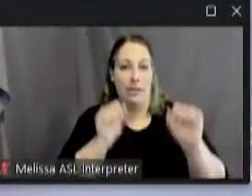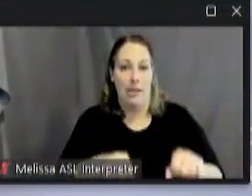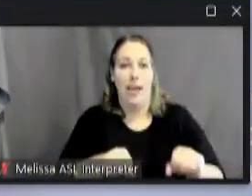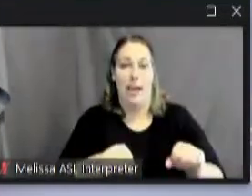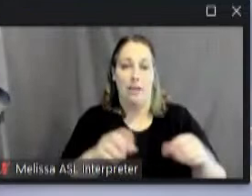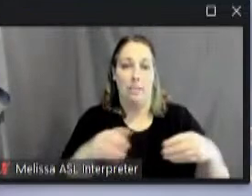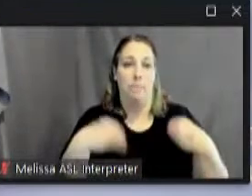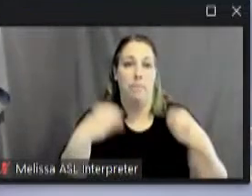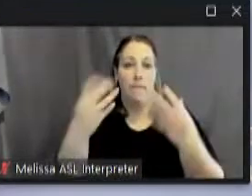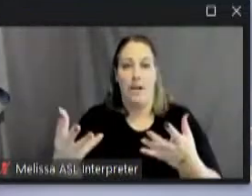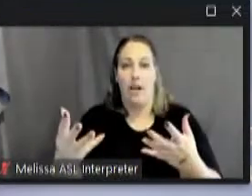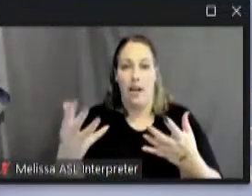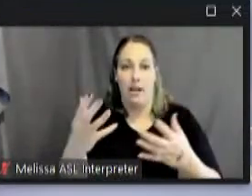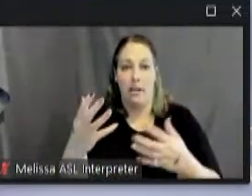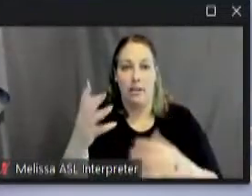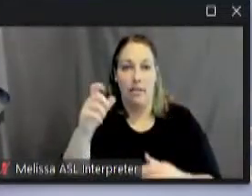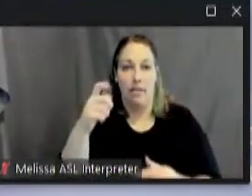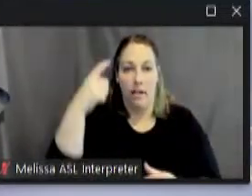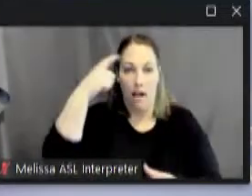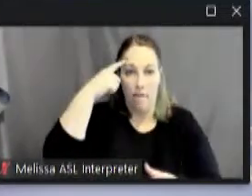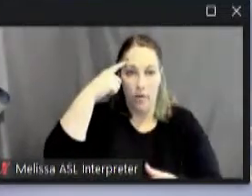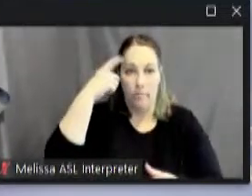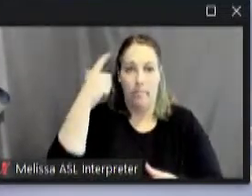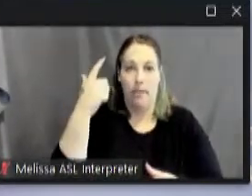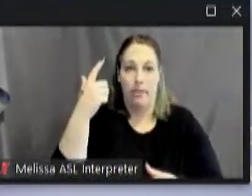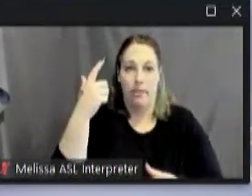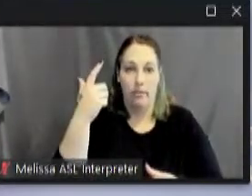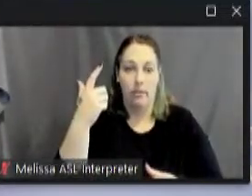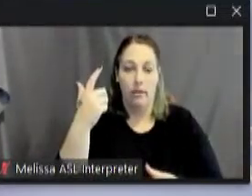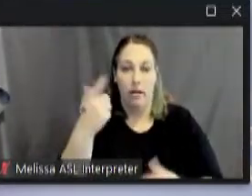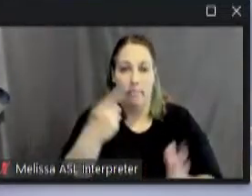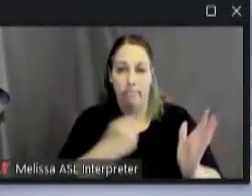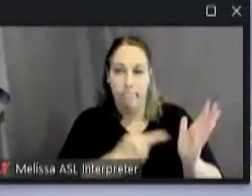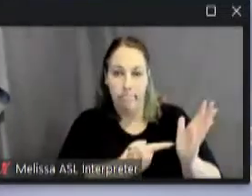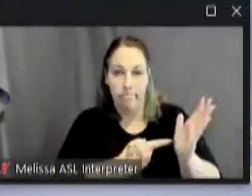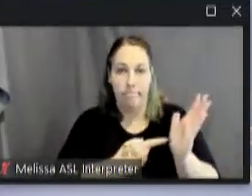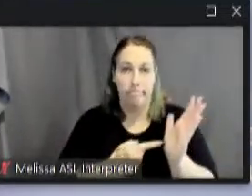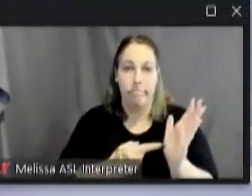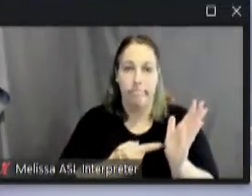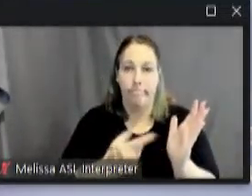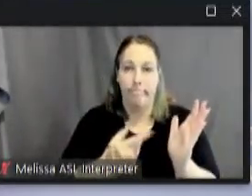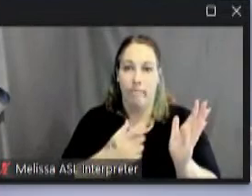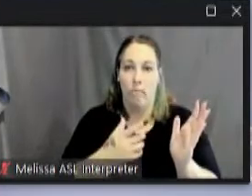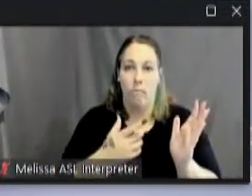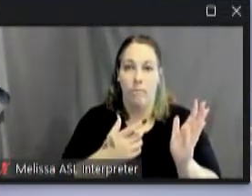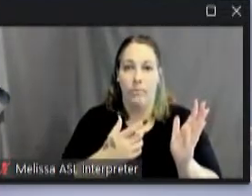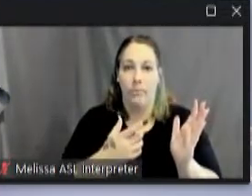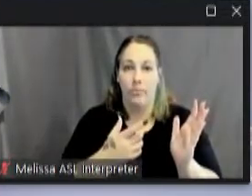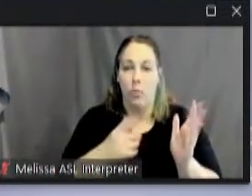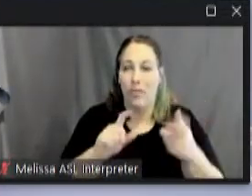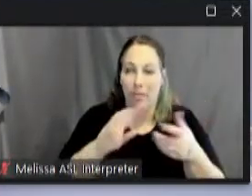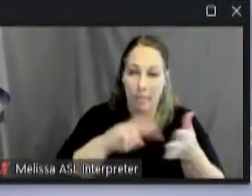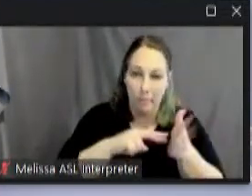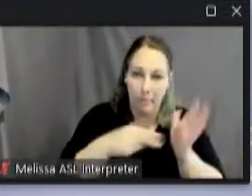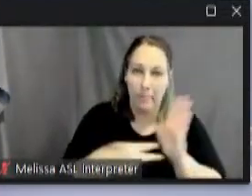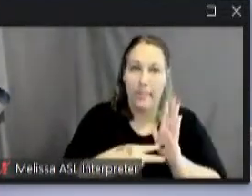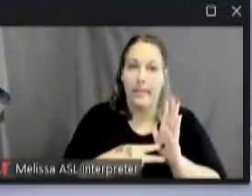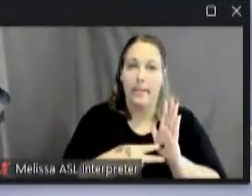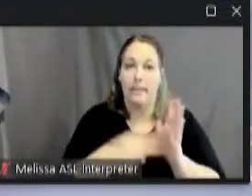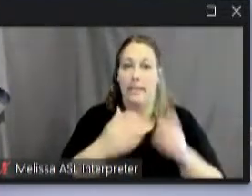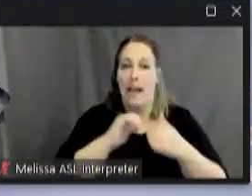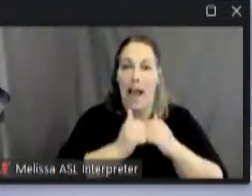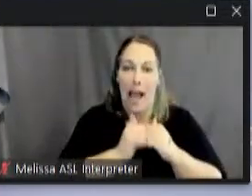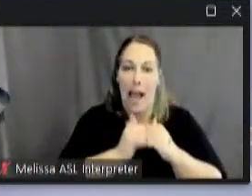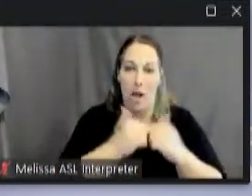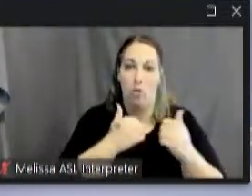the states an idea of what this implies precisely in ensuring all these rights.